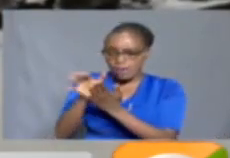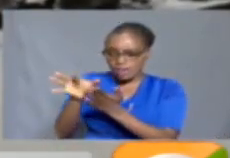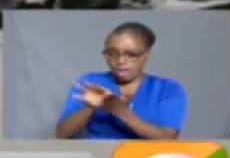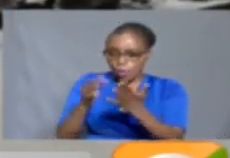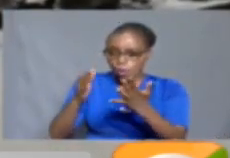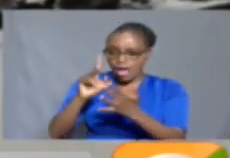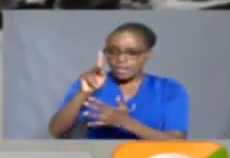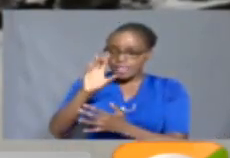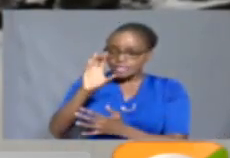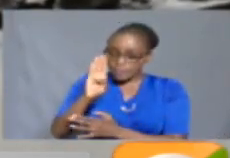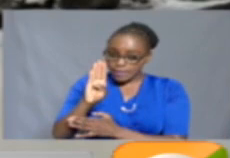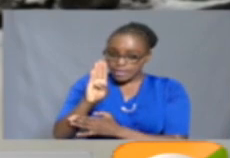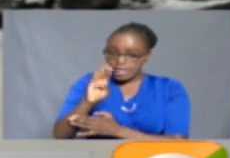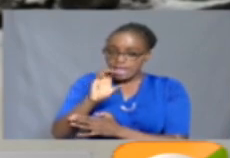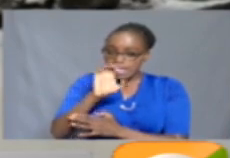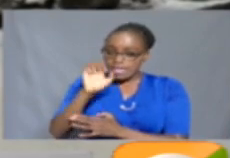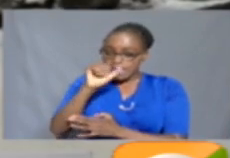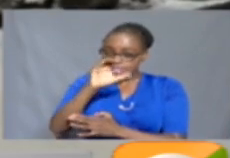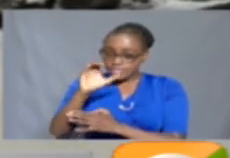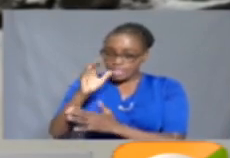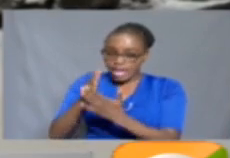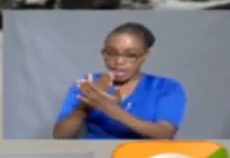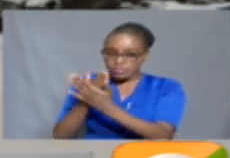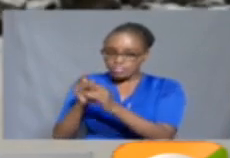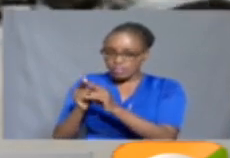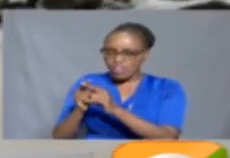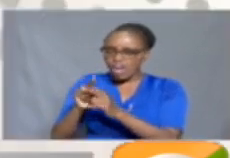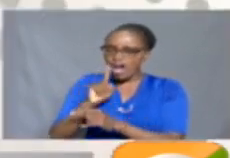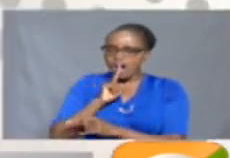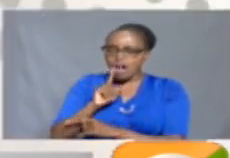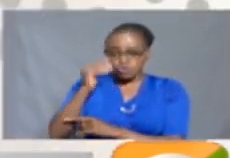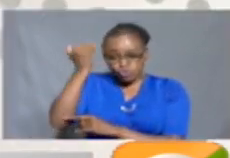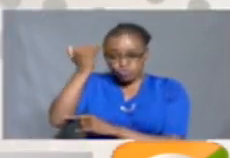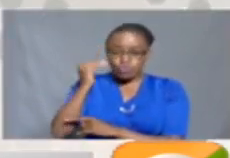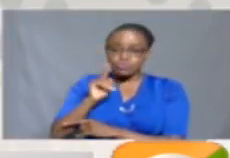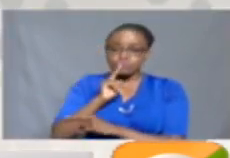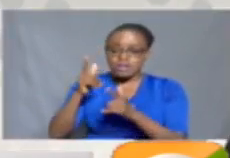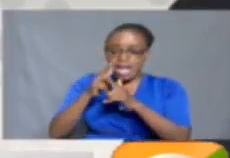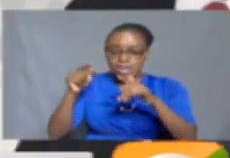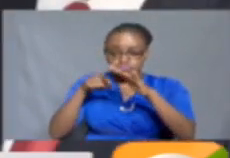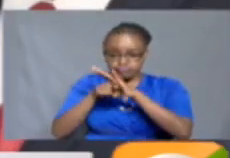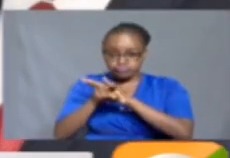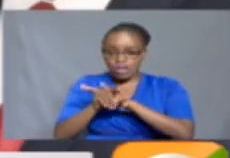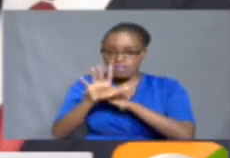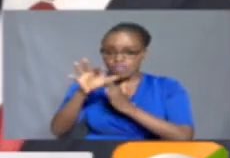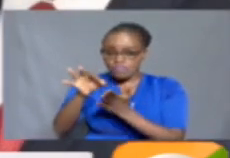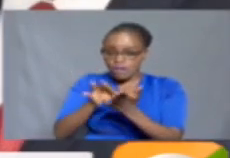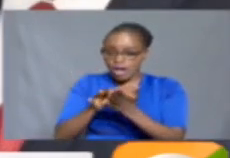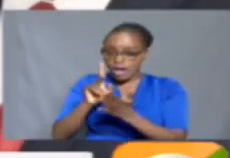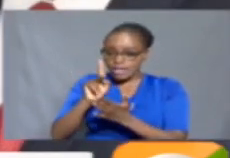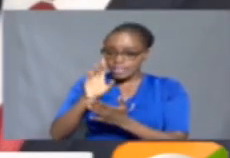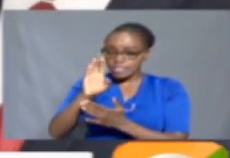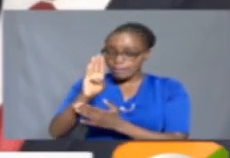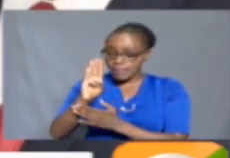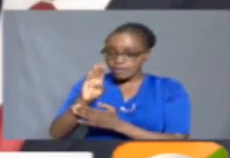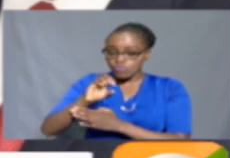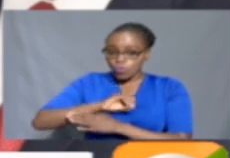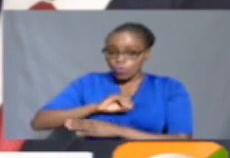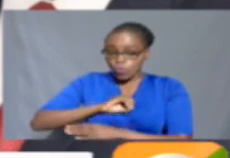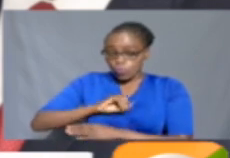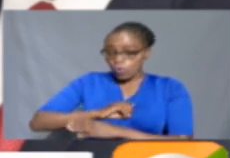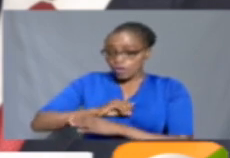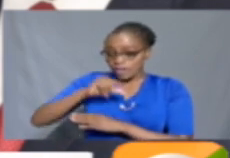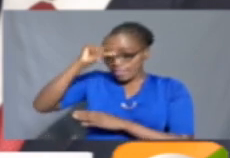KCB. EACC riding on the strength of a court order that allowed them to access the 5 accounts at KCB belonging to the